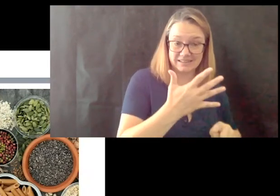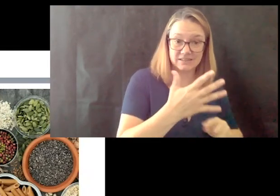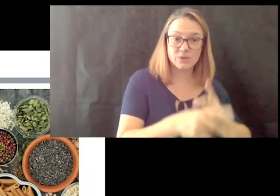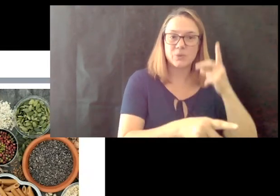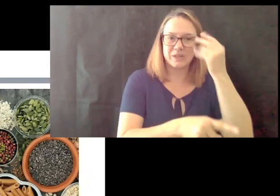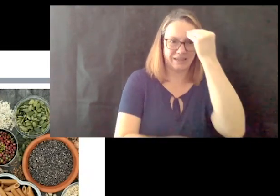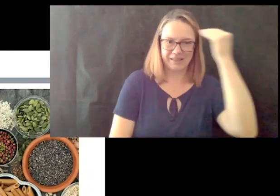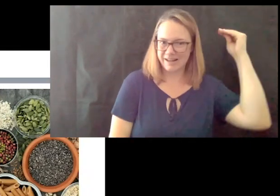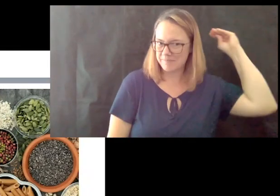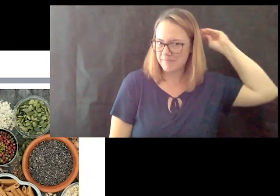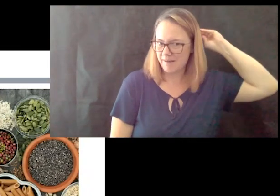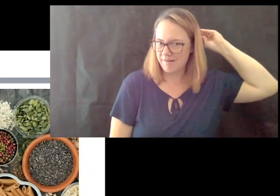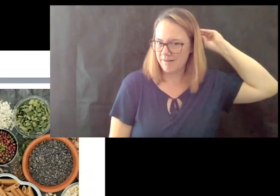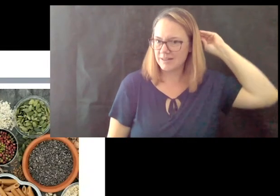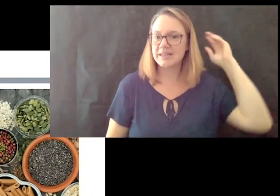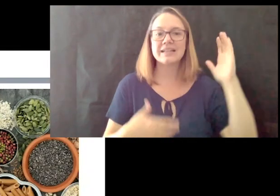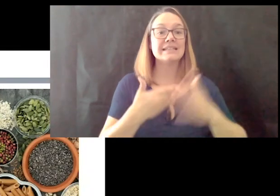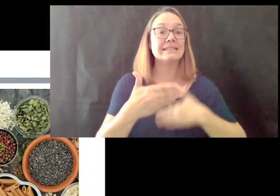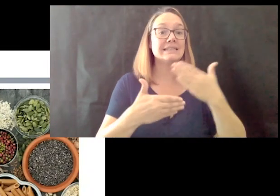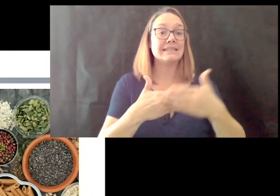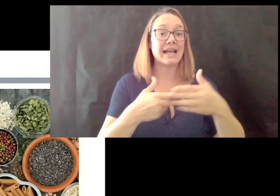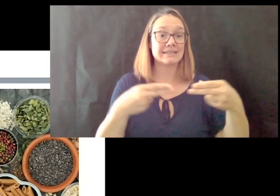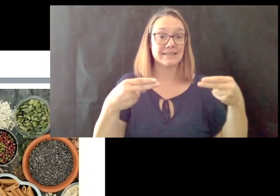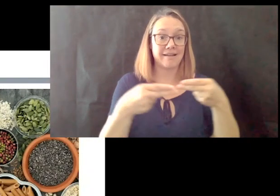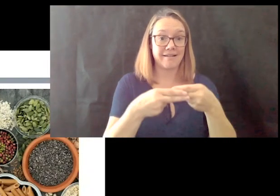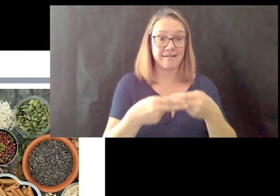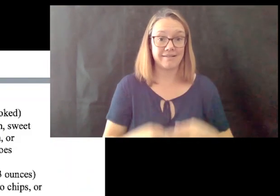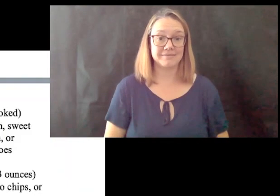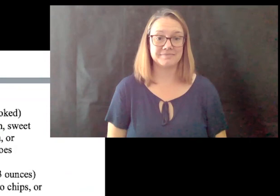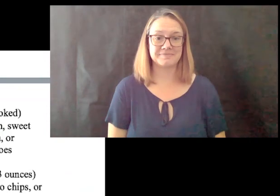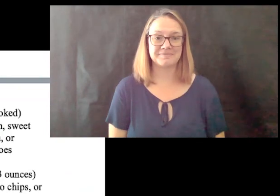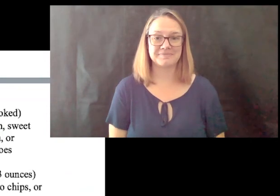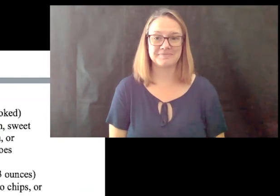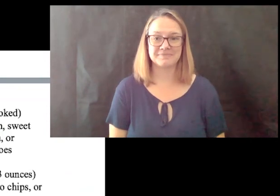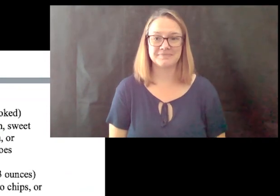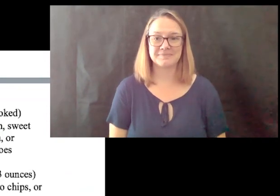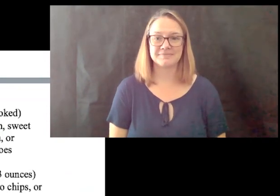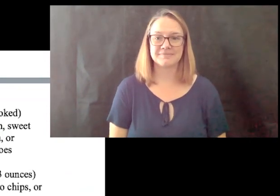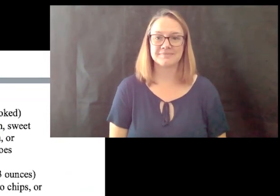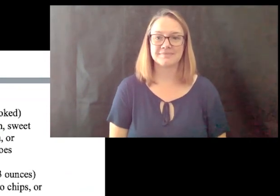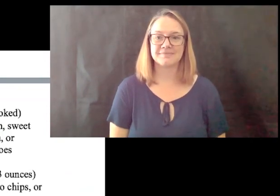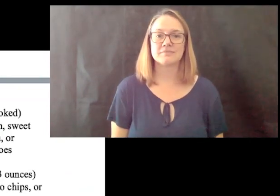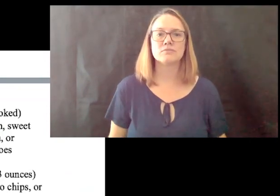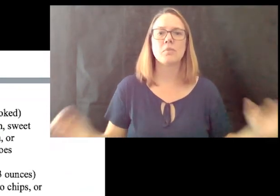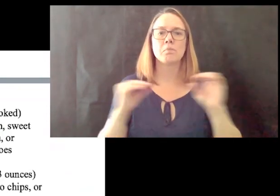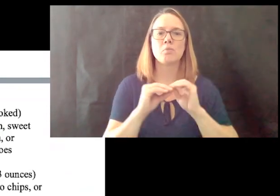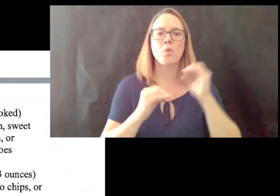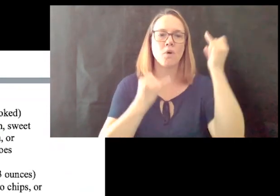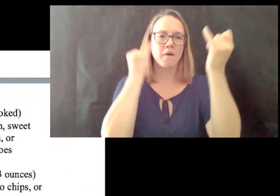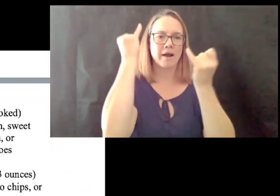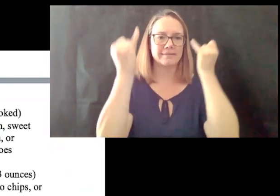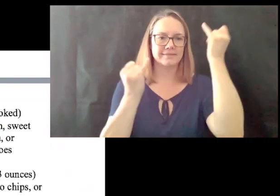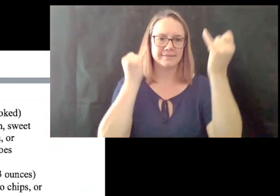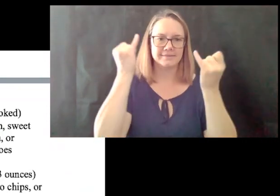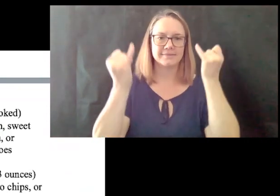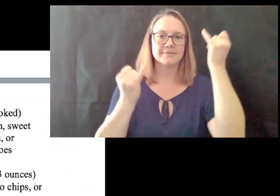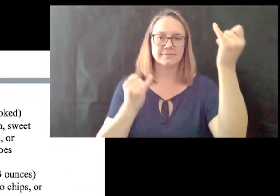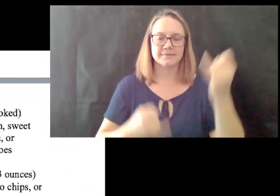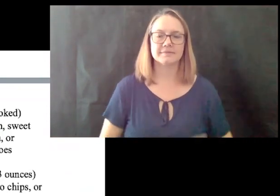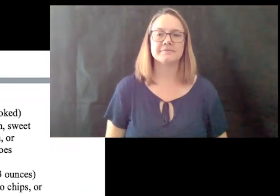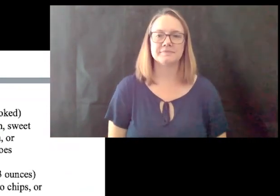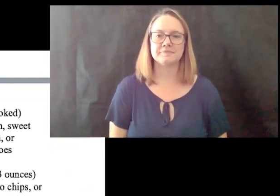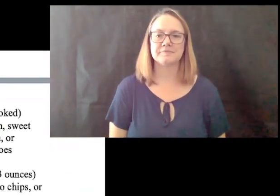in mind, and I'm going to move us on to the next slide here to give us a little more ideas